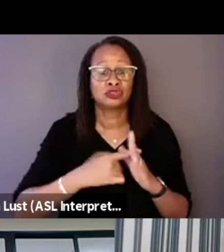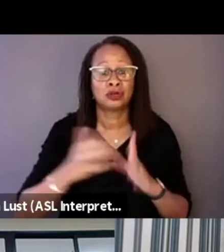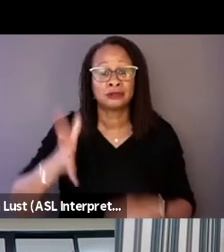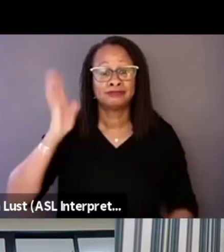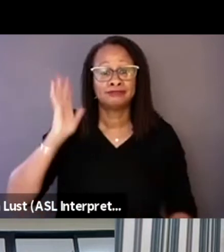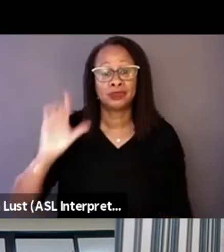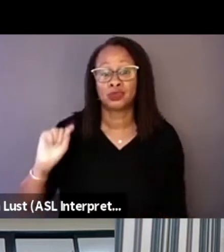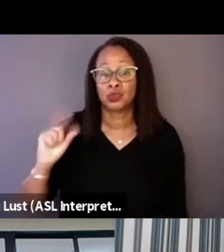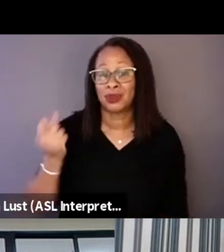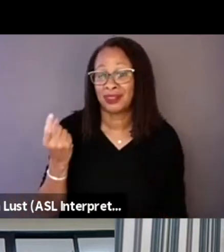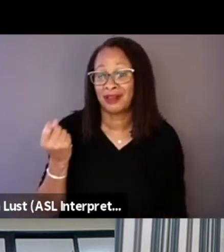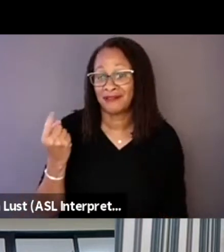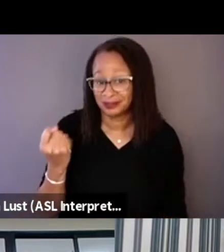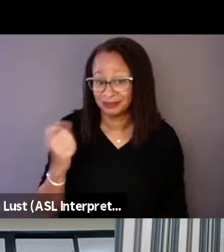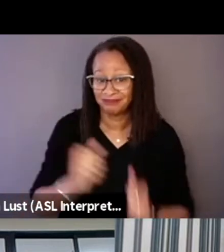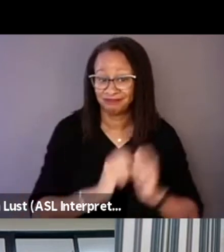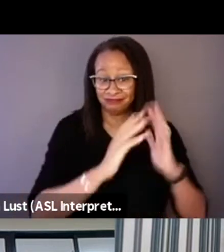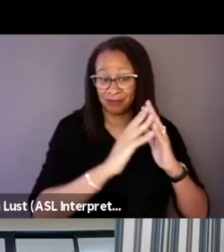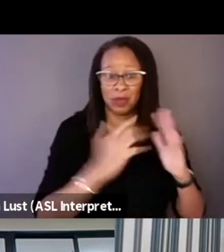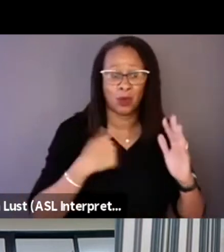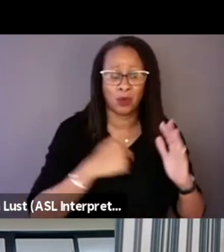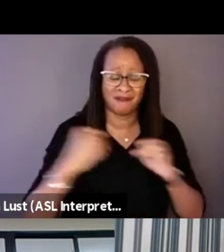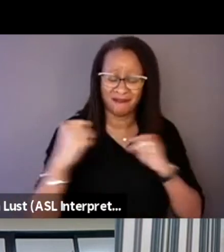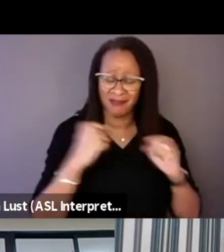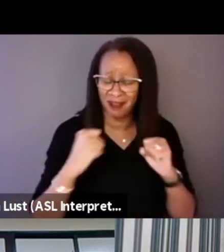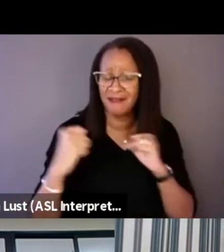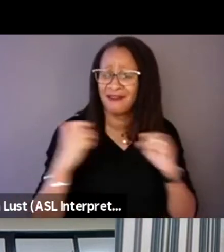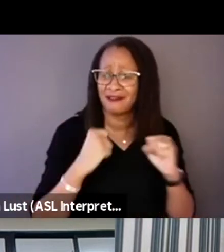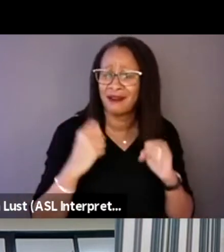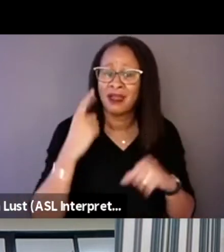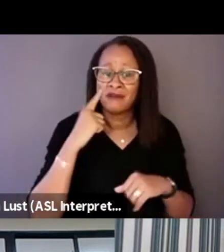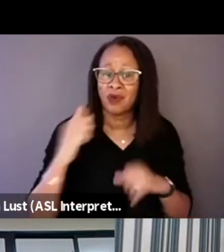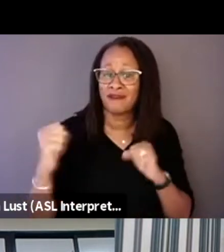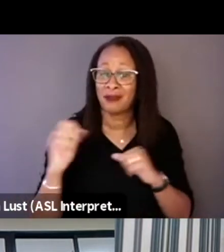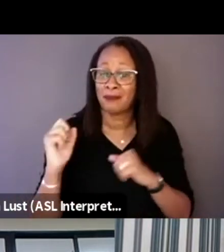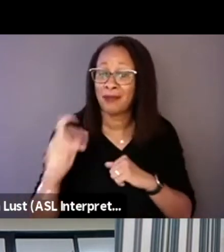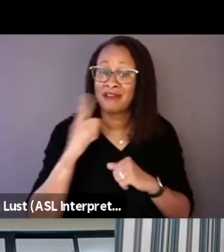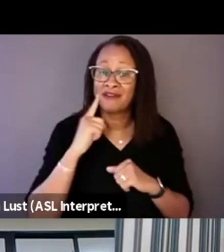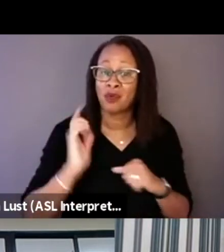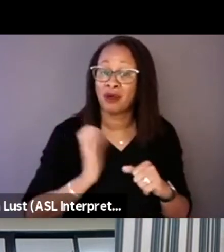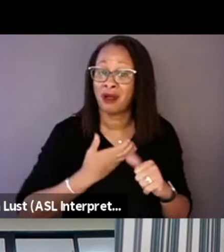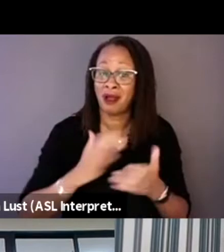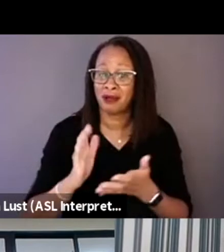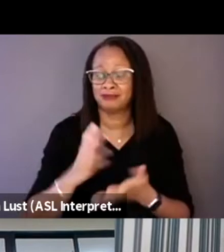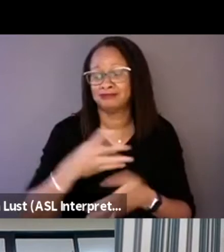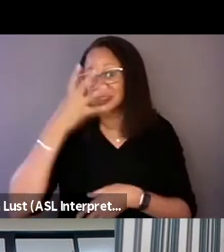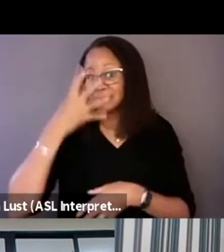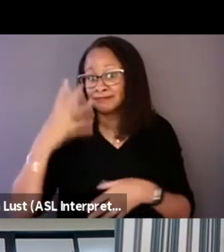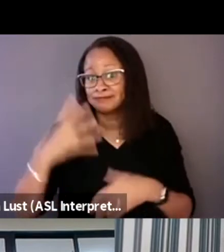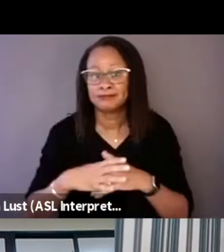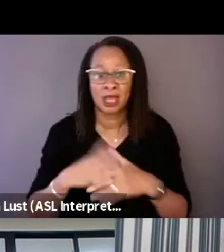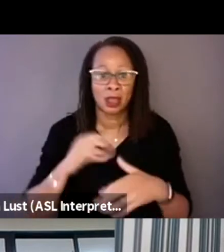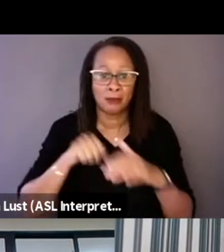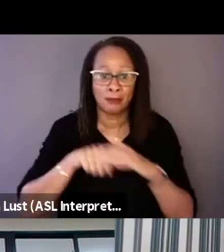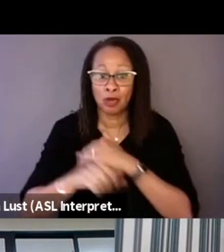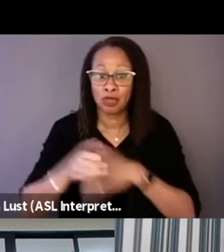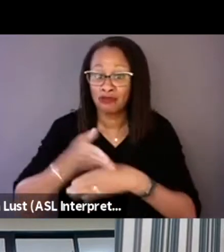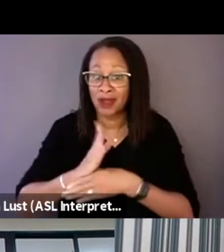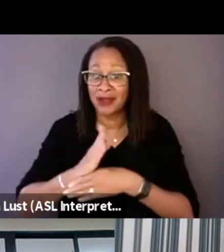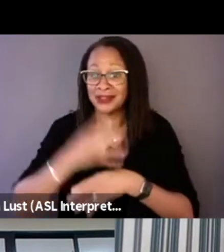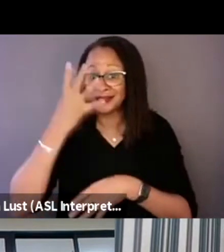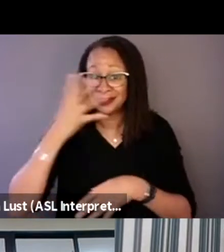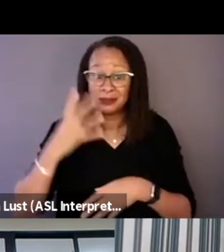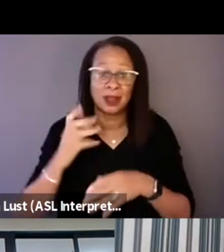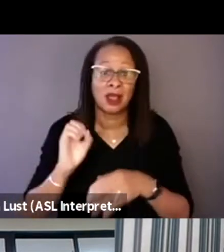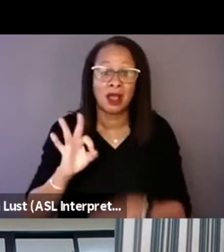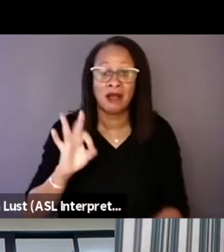2011, and all of us were fighting to fight back for our citizenship, our birthright citizenship of the Dominican Republic,